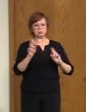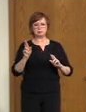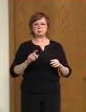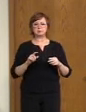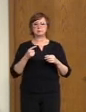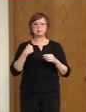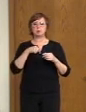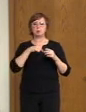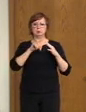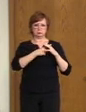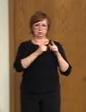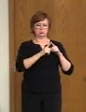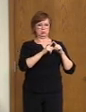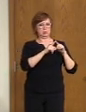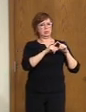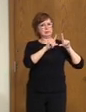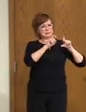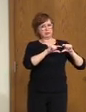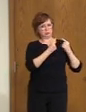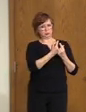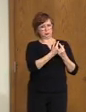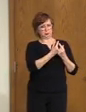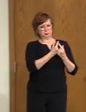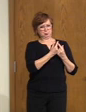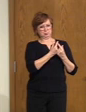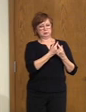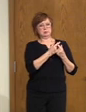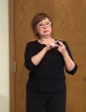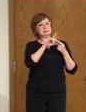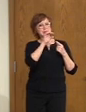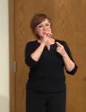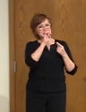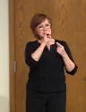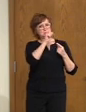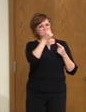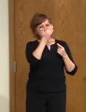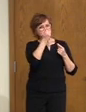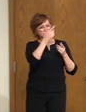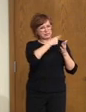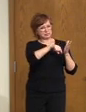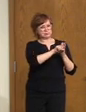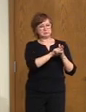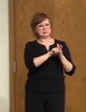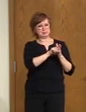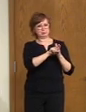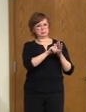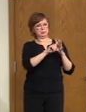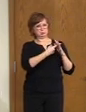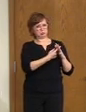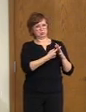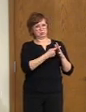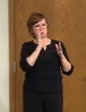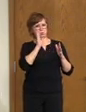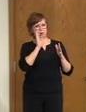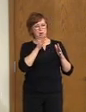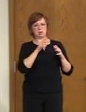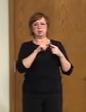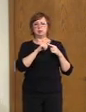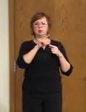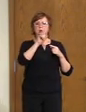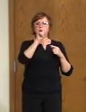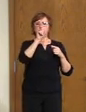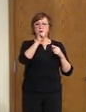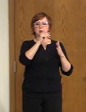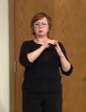program starts with a pilot phase next week on December 15th, which you've already heard, which will involve 1,950 individuals that are working